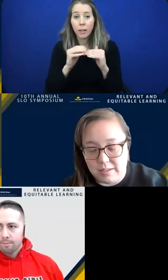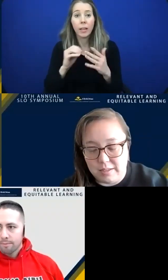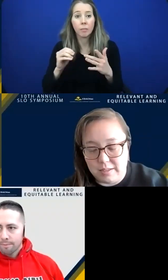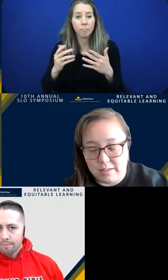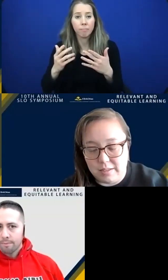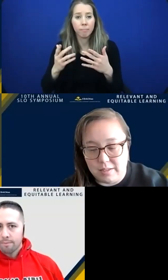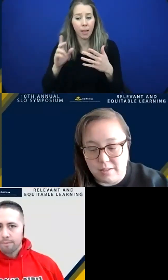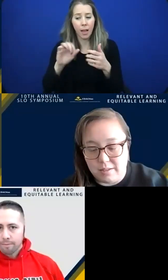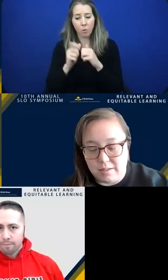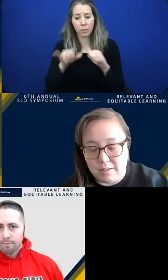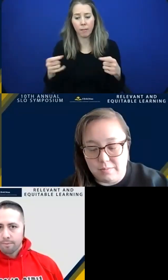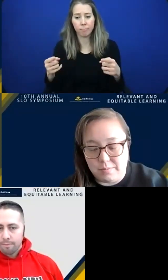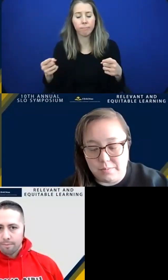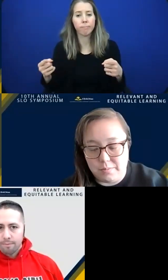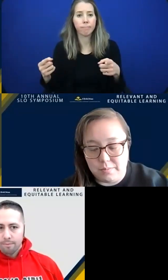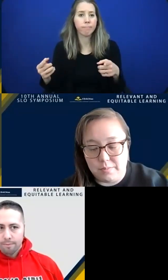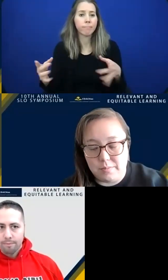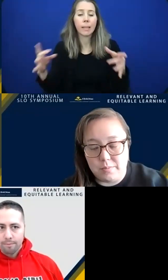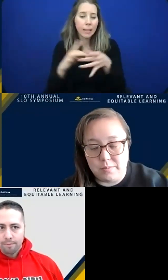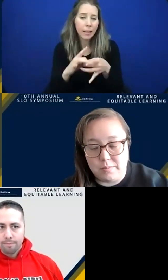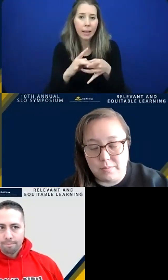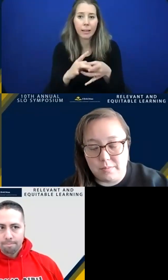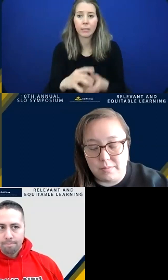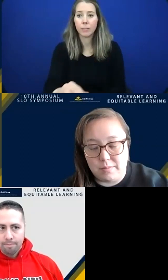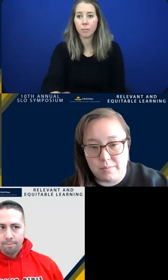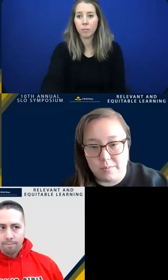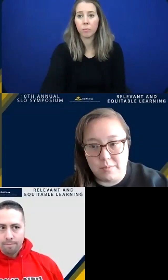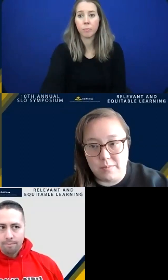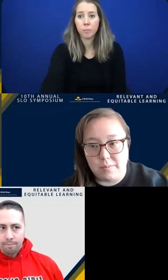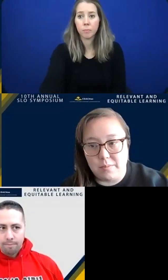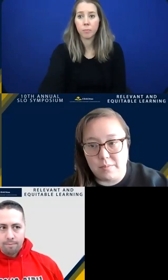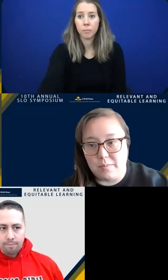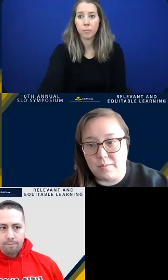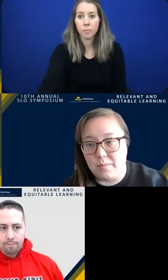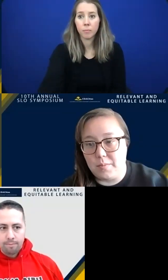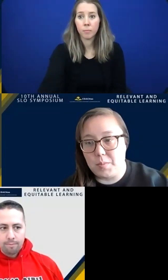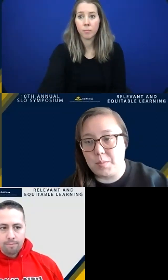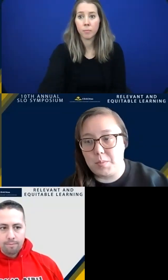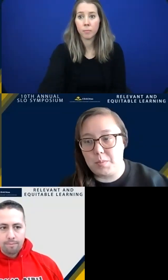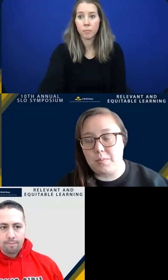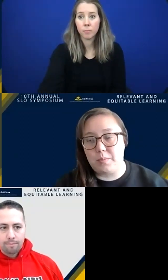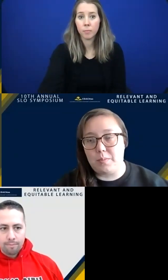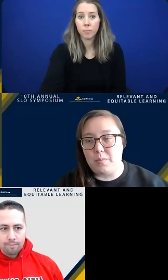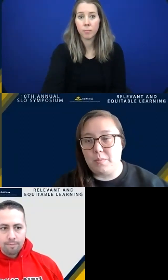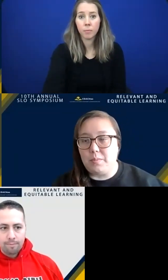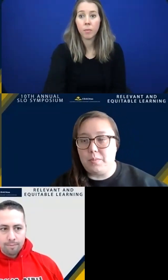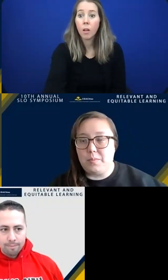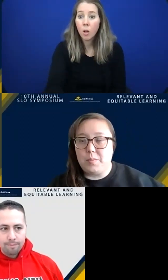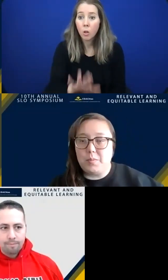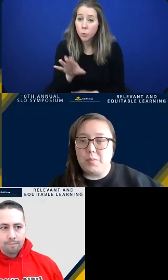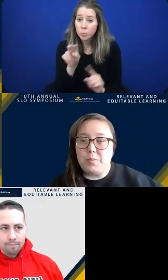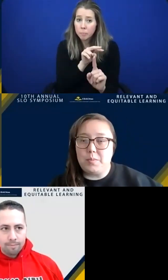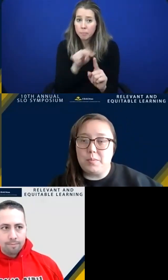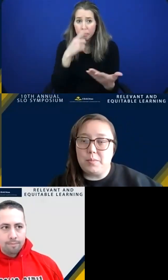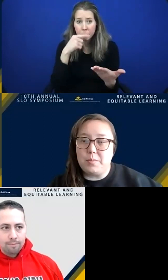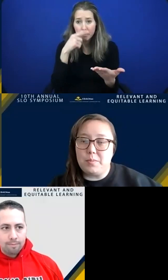to. What are your thoughts? This is, if you were to give us, from your perspective, a guideline,